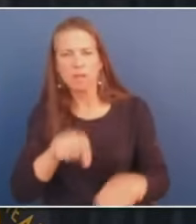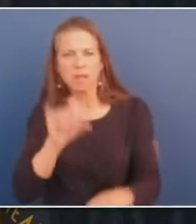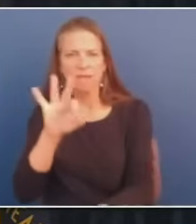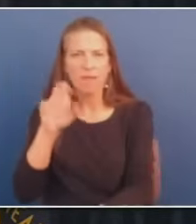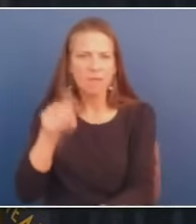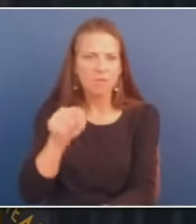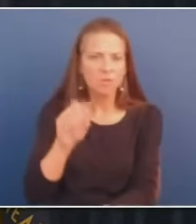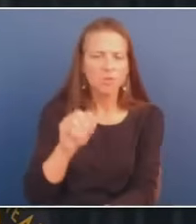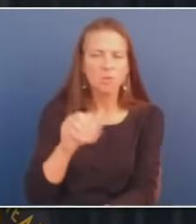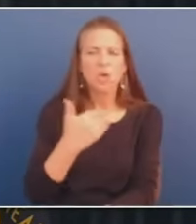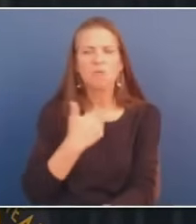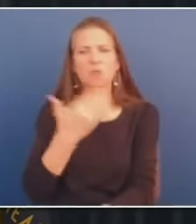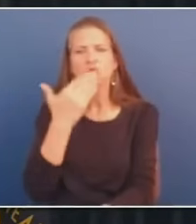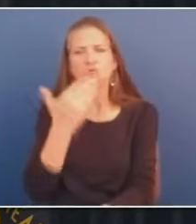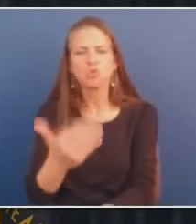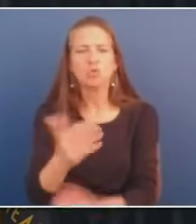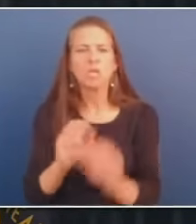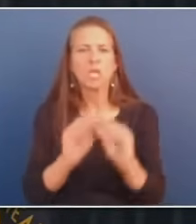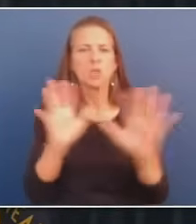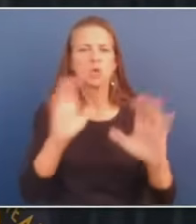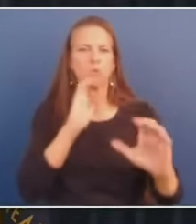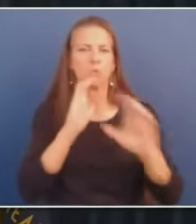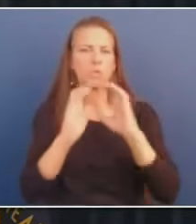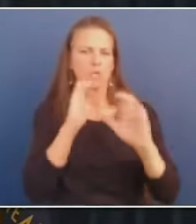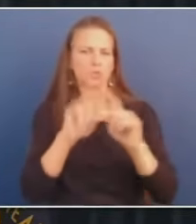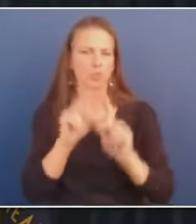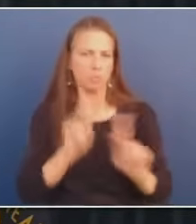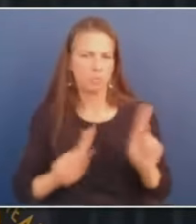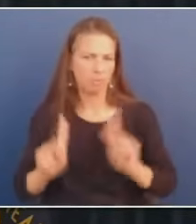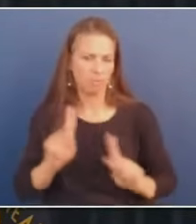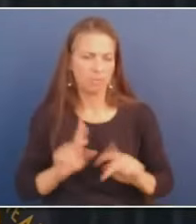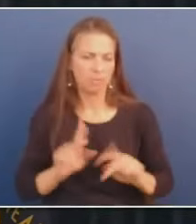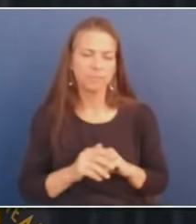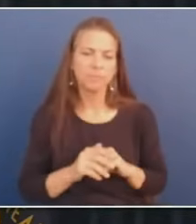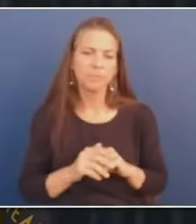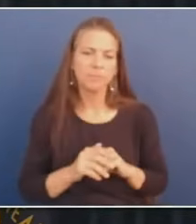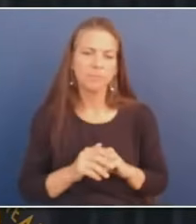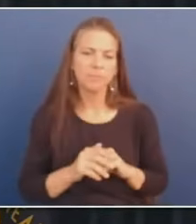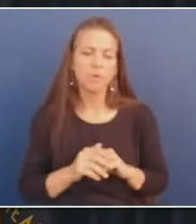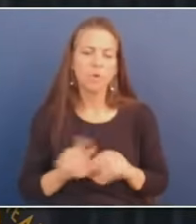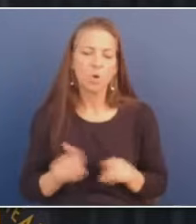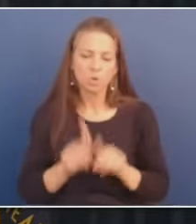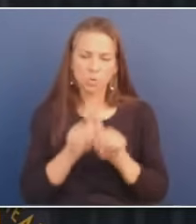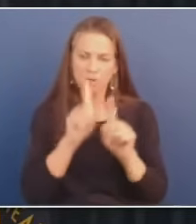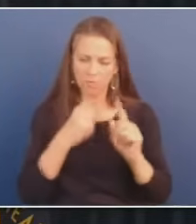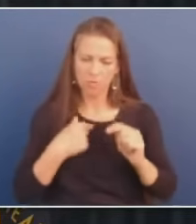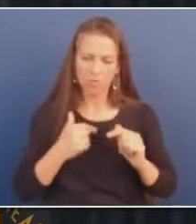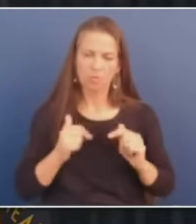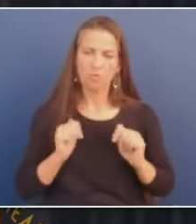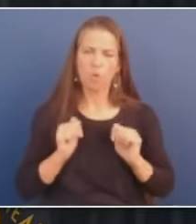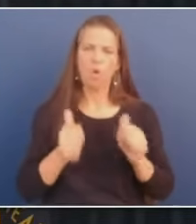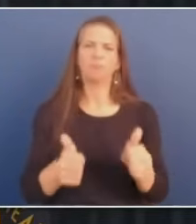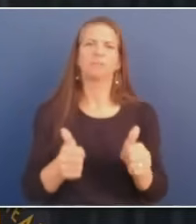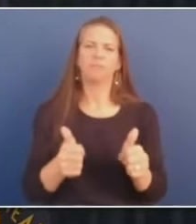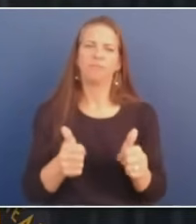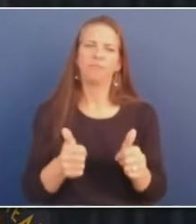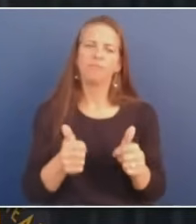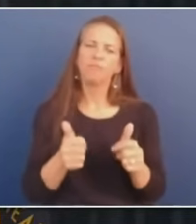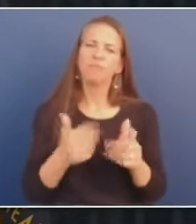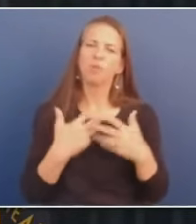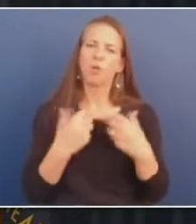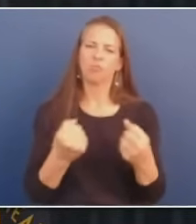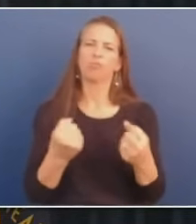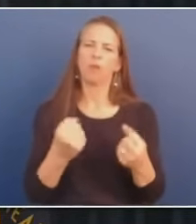good lines of clear communication to our citizens. We'll also have proactive recovery measures in place in case there is a